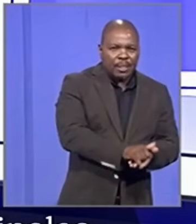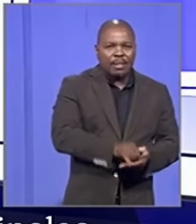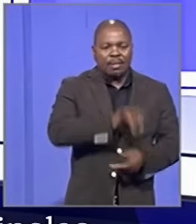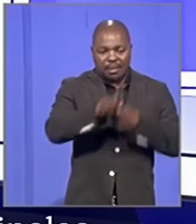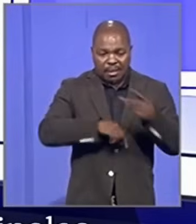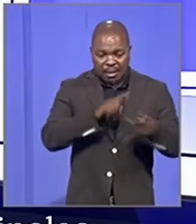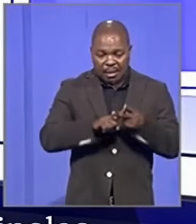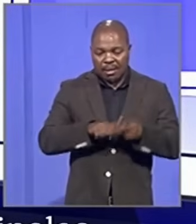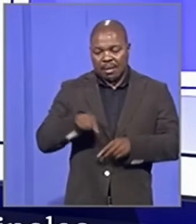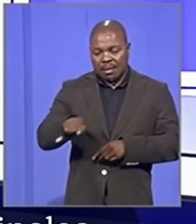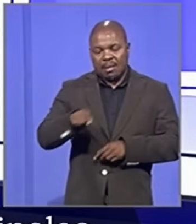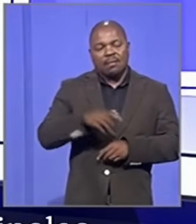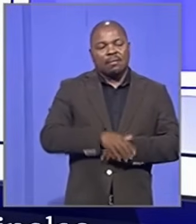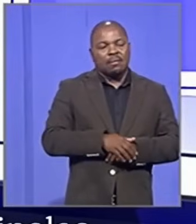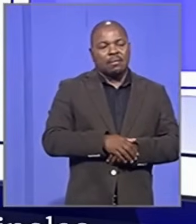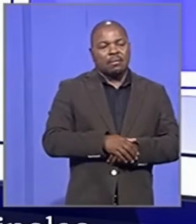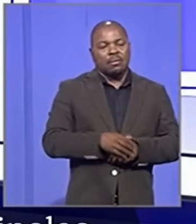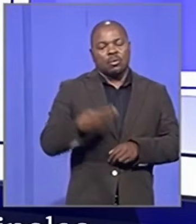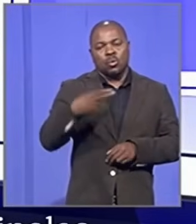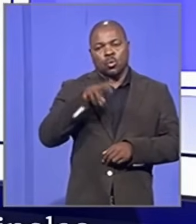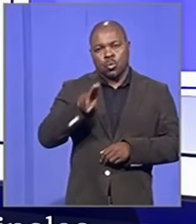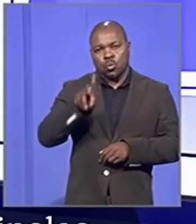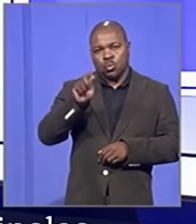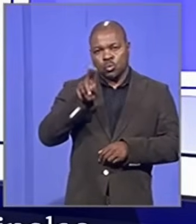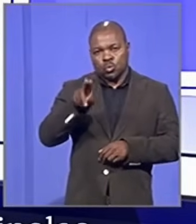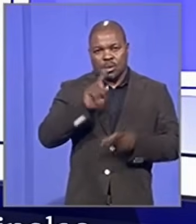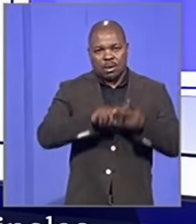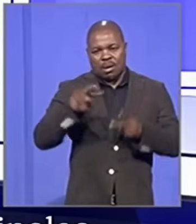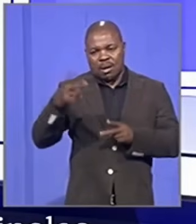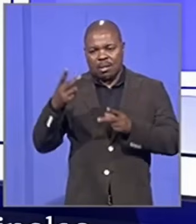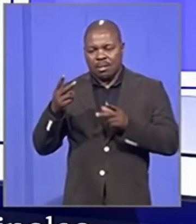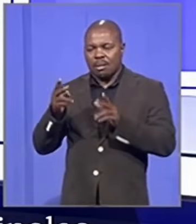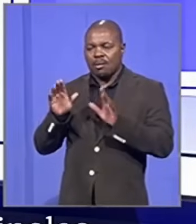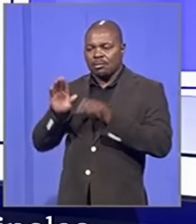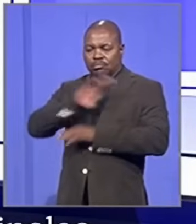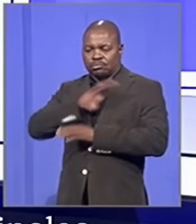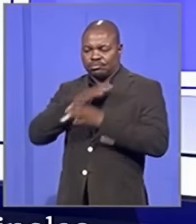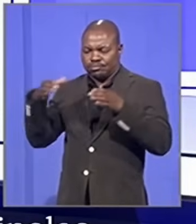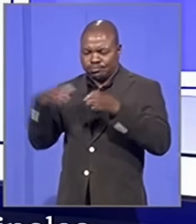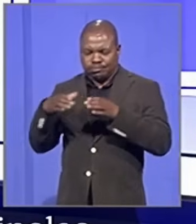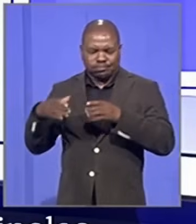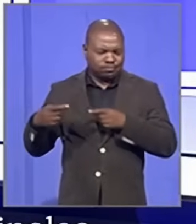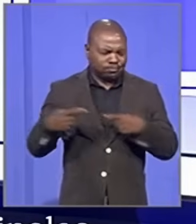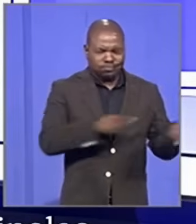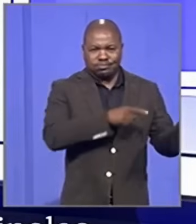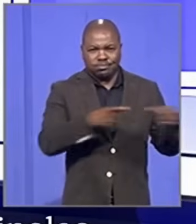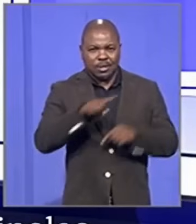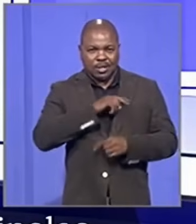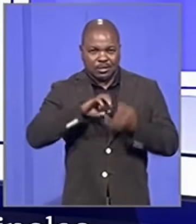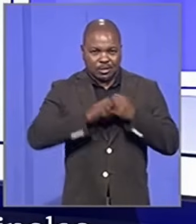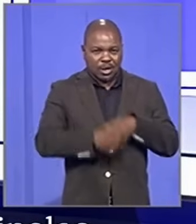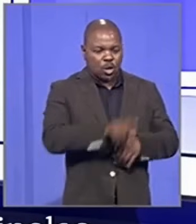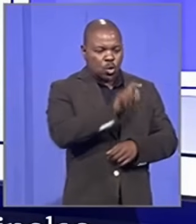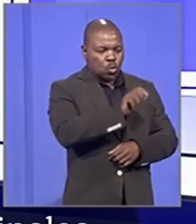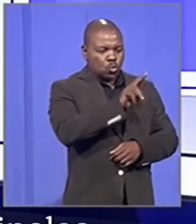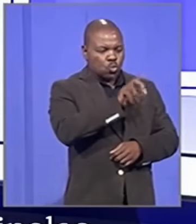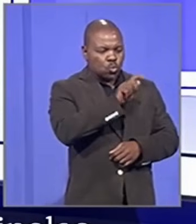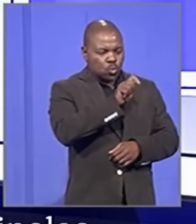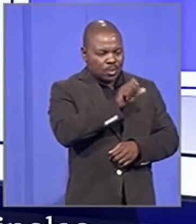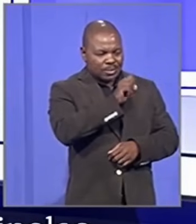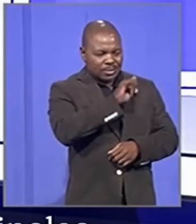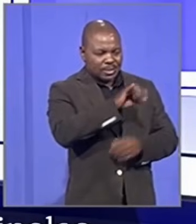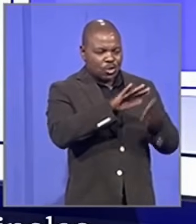dikgohlane tša sesole sa mmušo wa Mahitu ka tšhomišano le dihlopha tše dingwe tša sesole go leka go fediša mohlobo wa Matutsi mo go bo